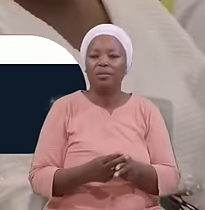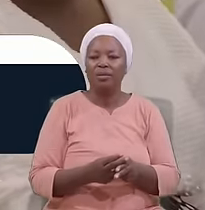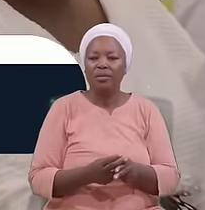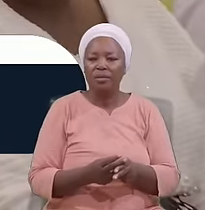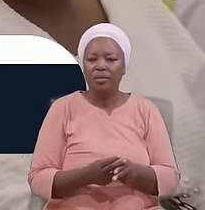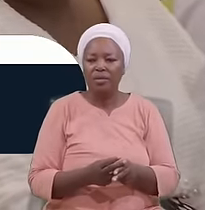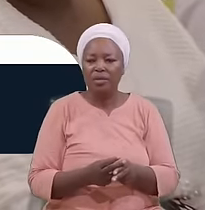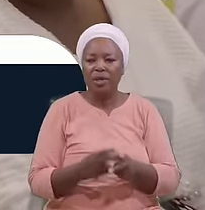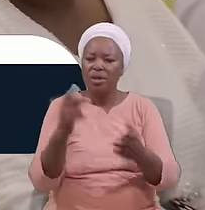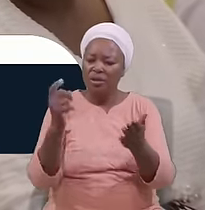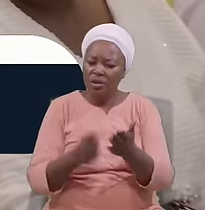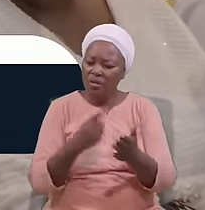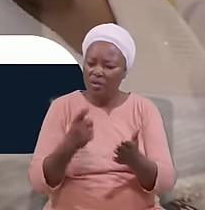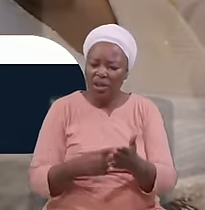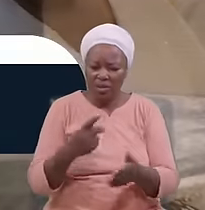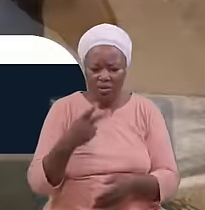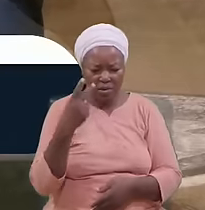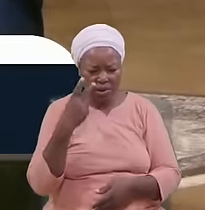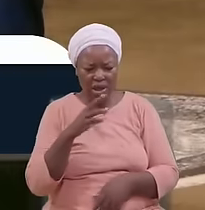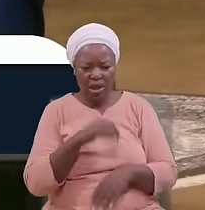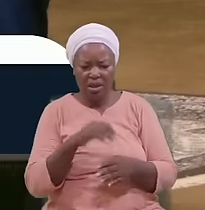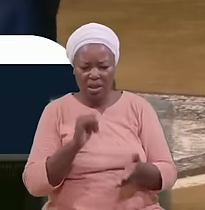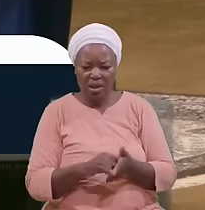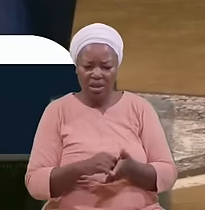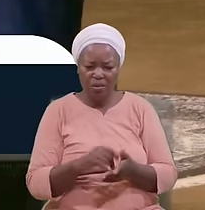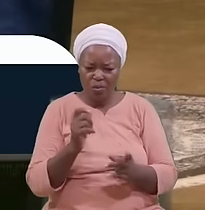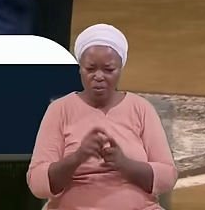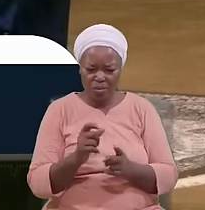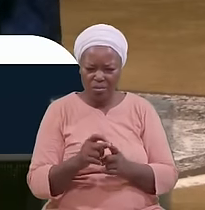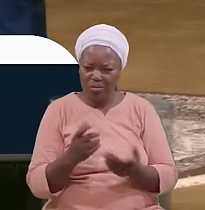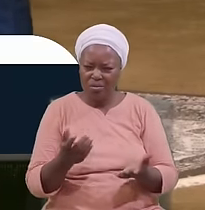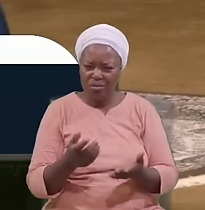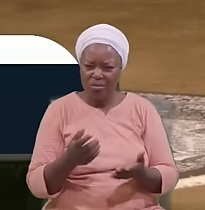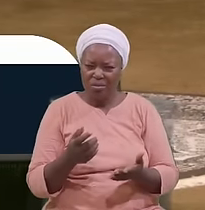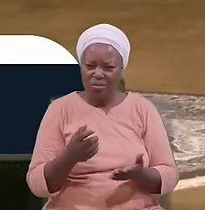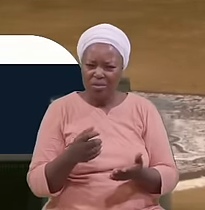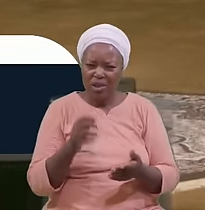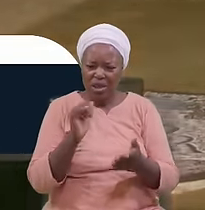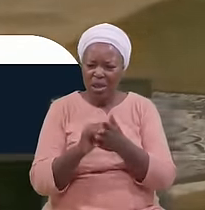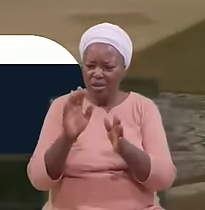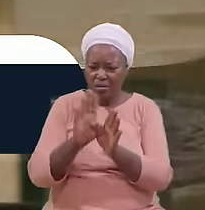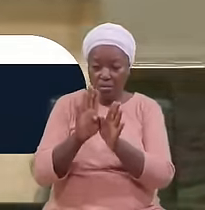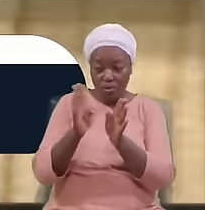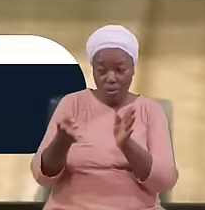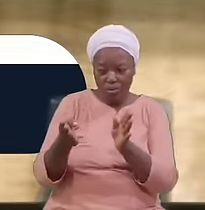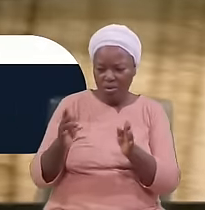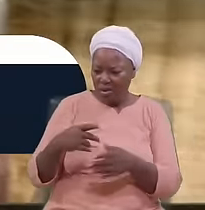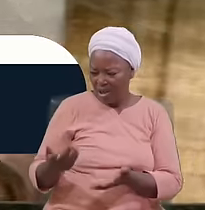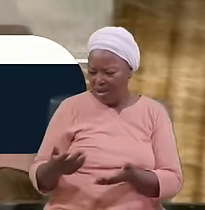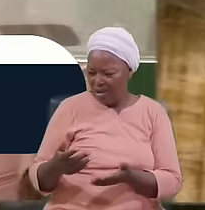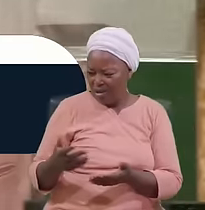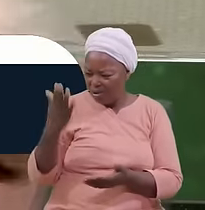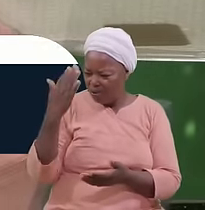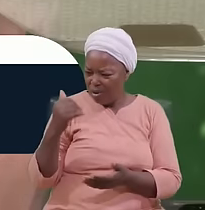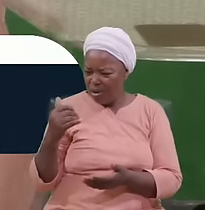Sometimes you look at that clock and say, this clock is misbehaving. It's